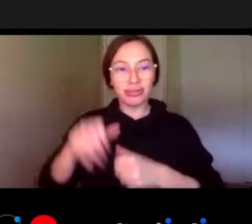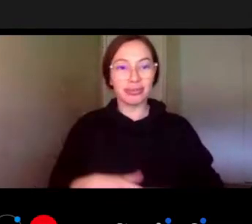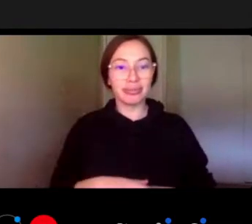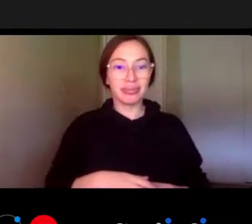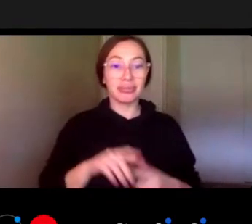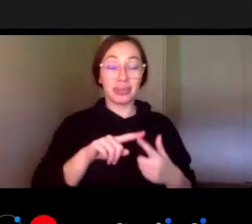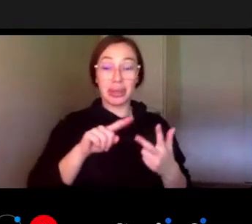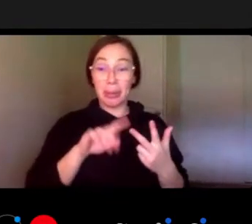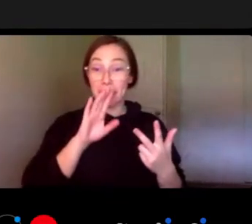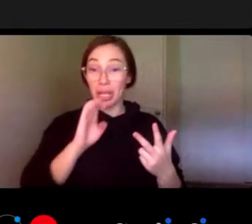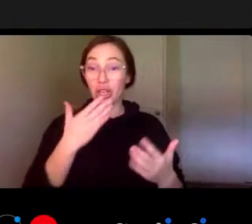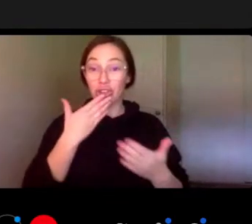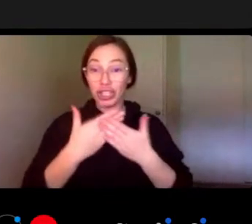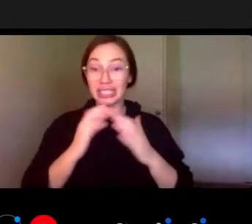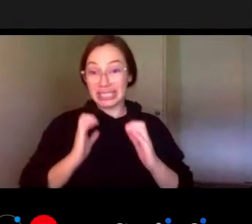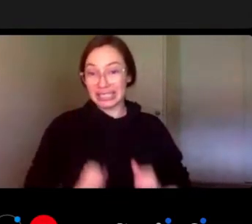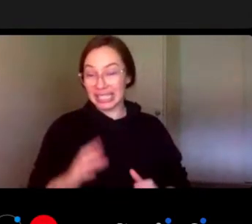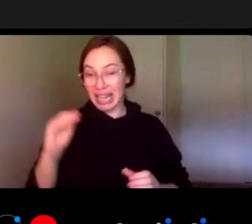means.